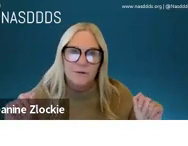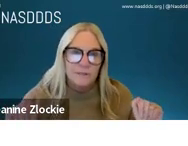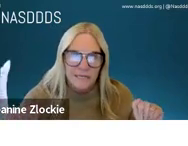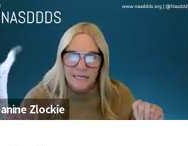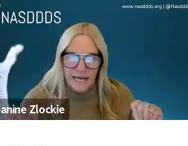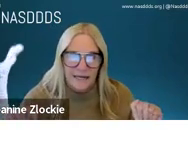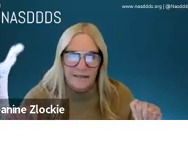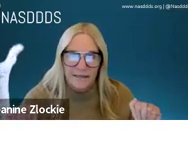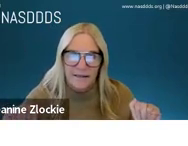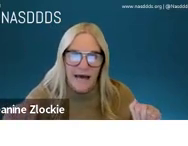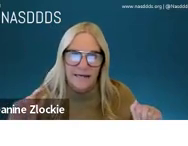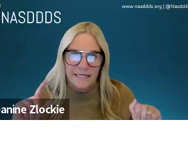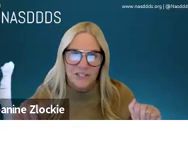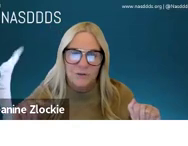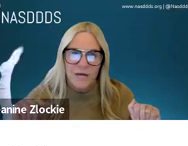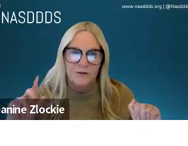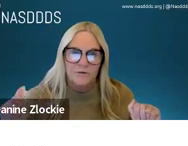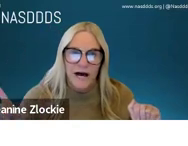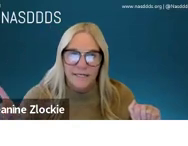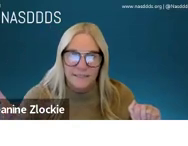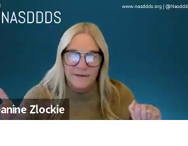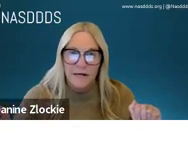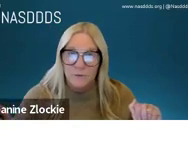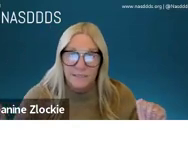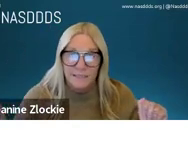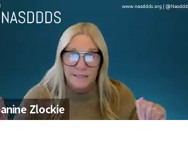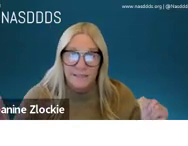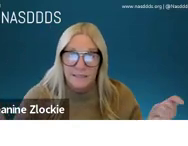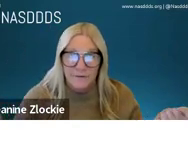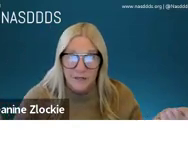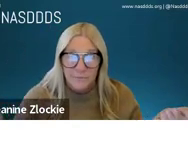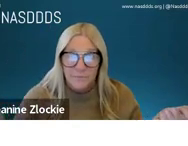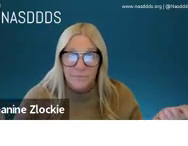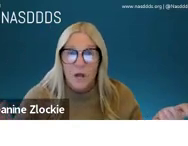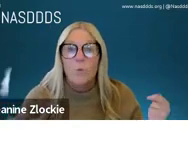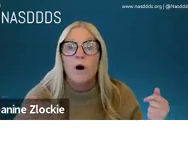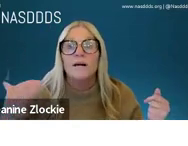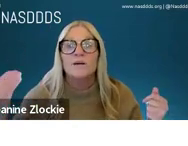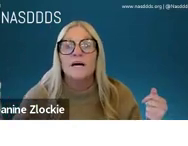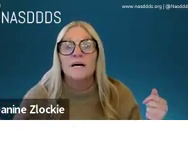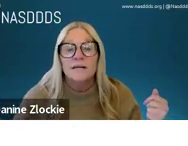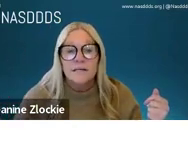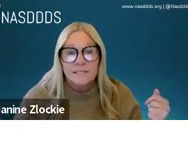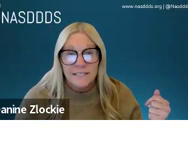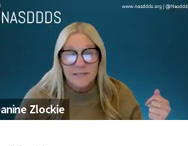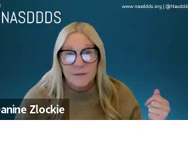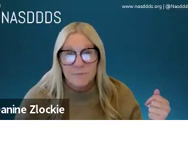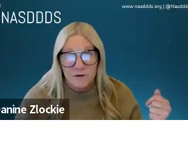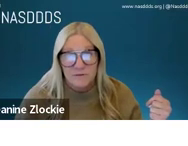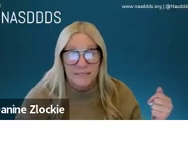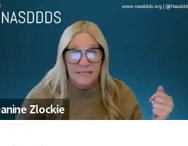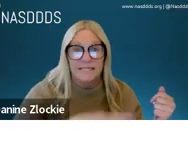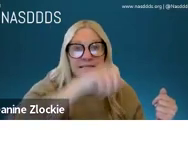are you going to remediate that issue that you found once it's discovered? What are the